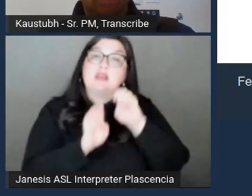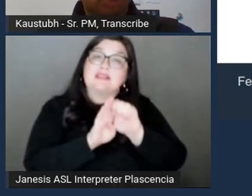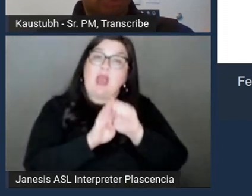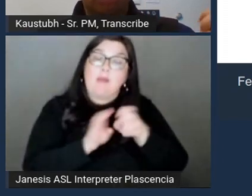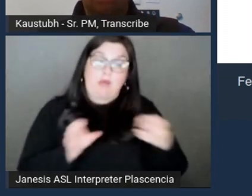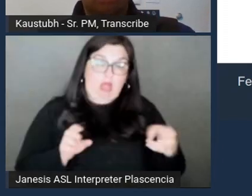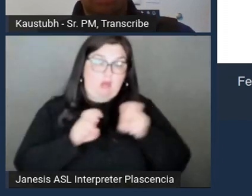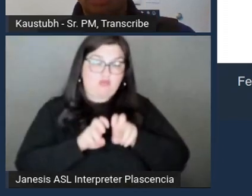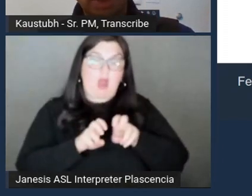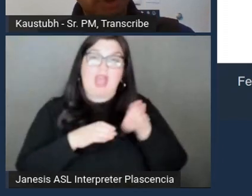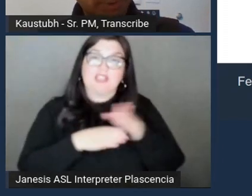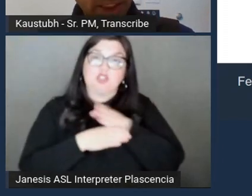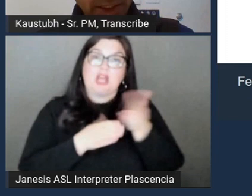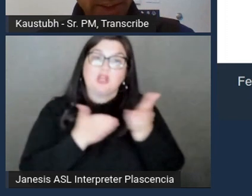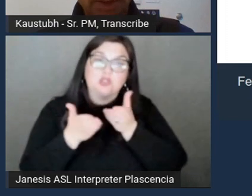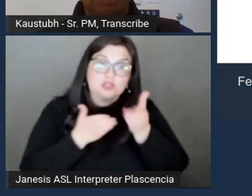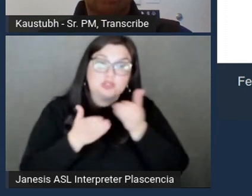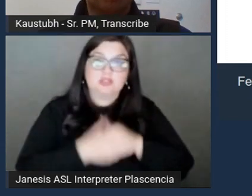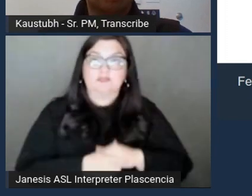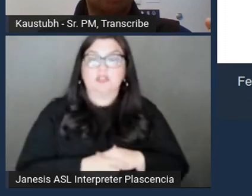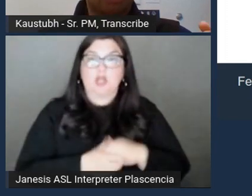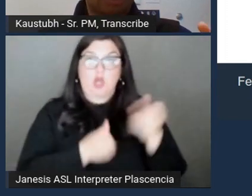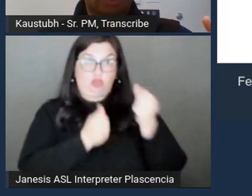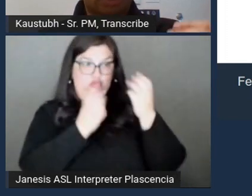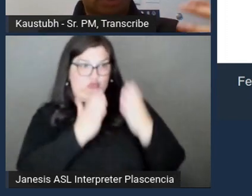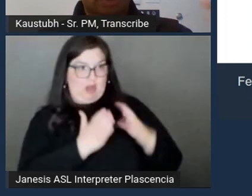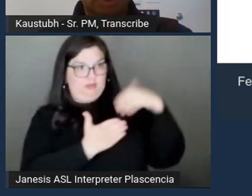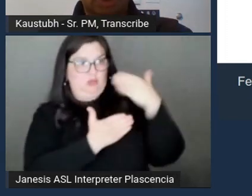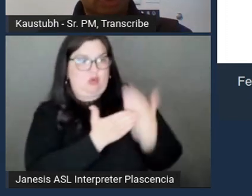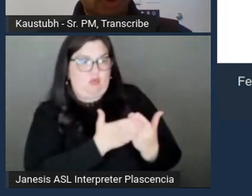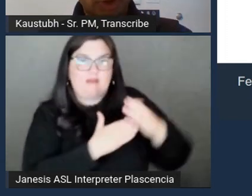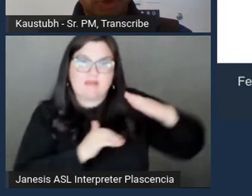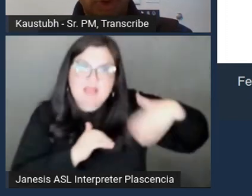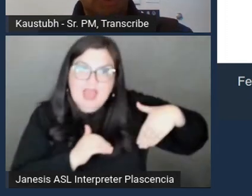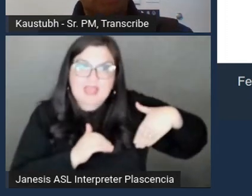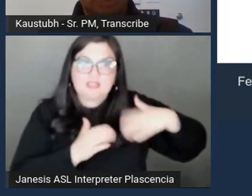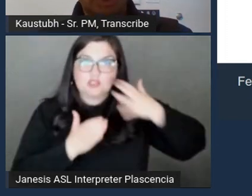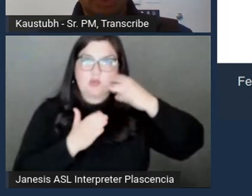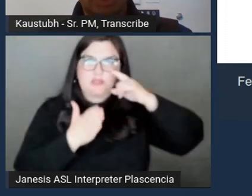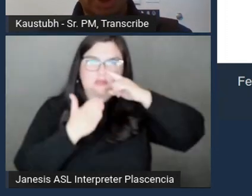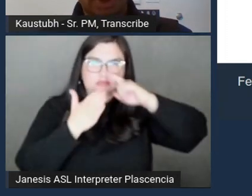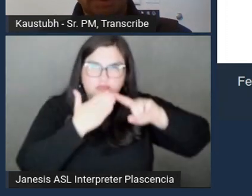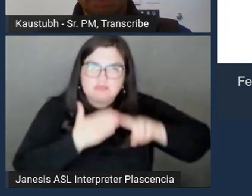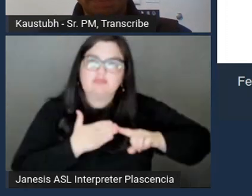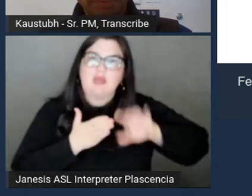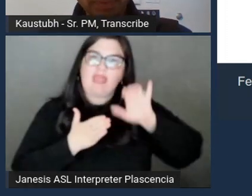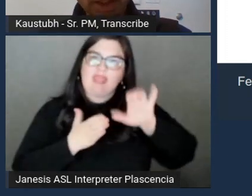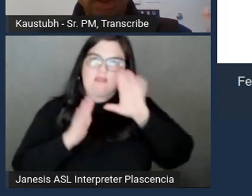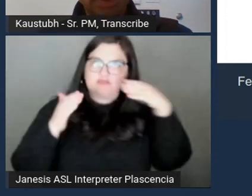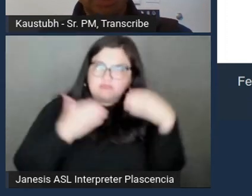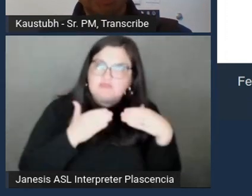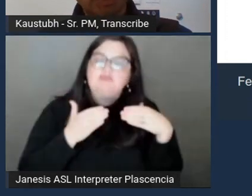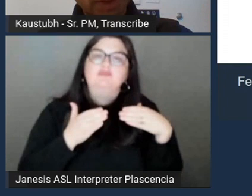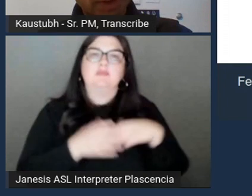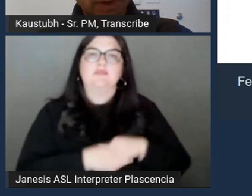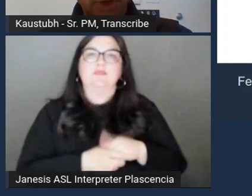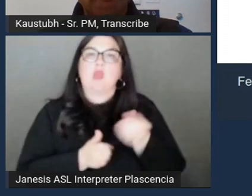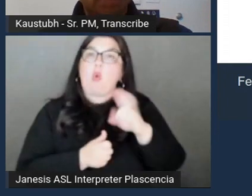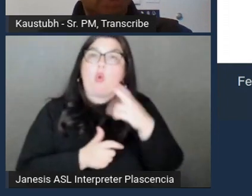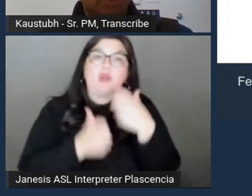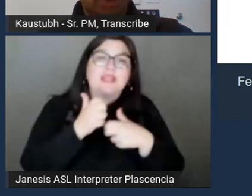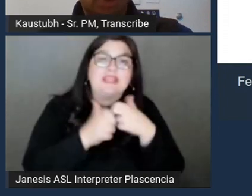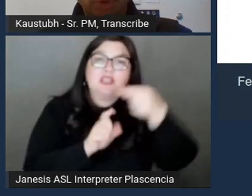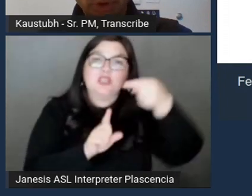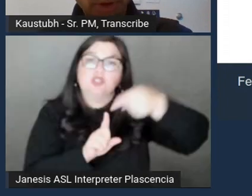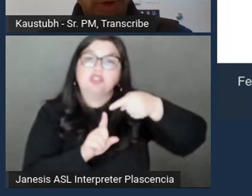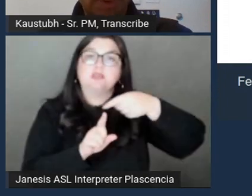with, drivers being late, or you want to look for issues where there's an issue with your